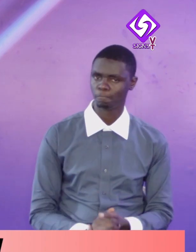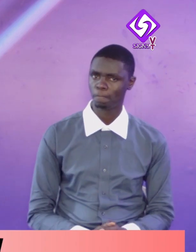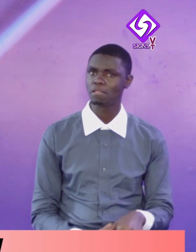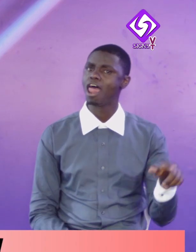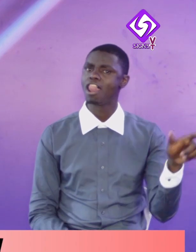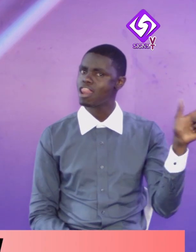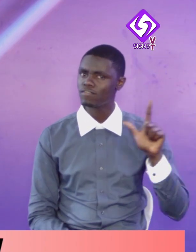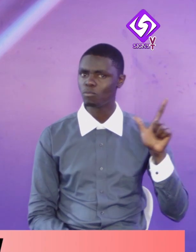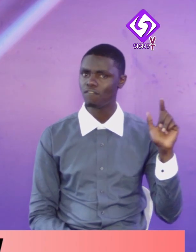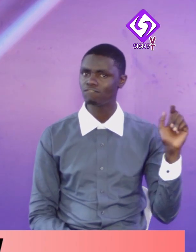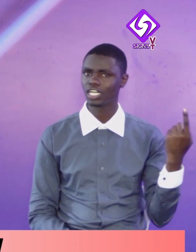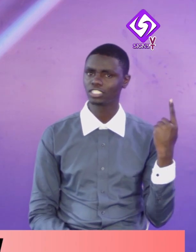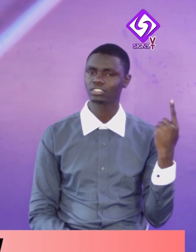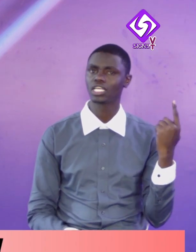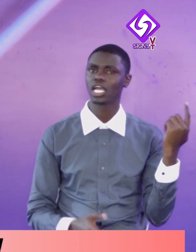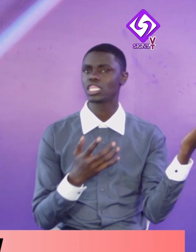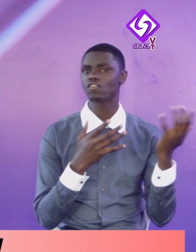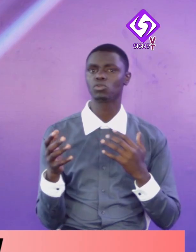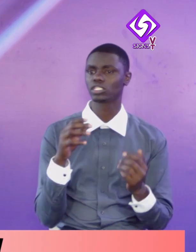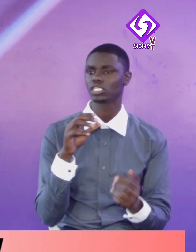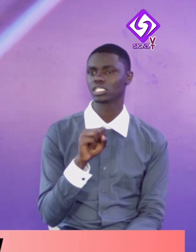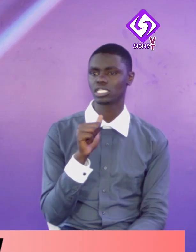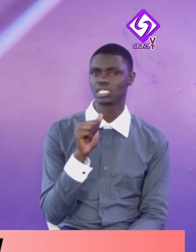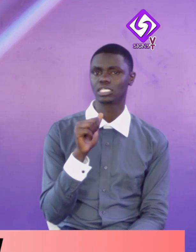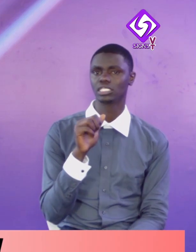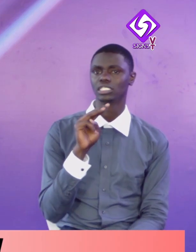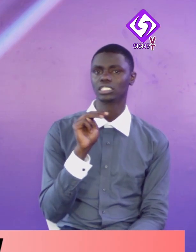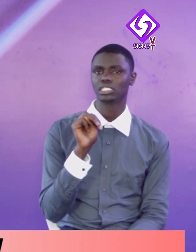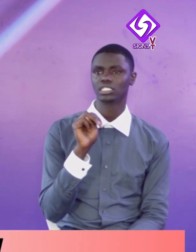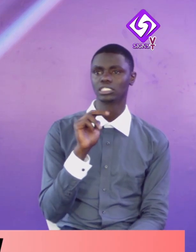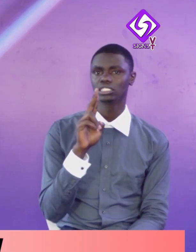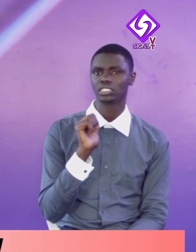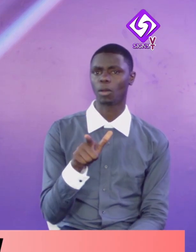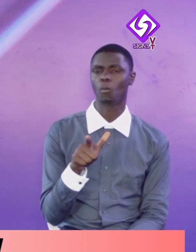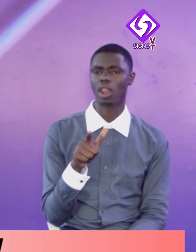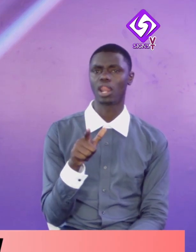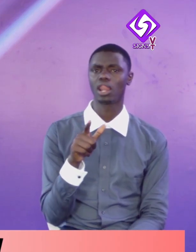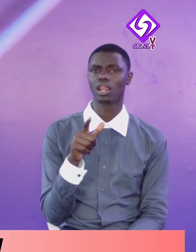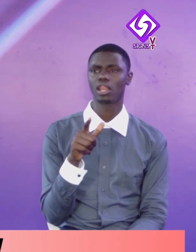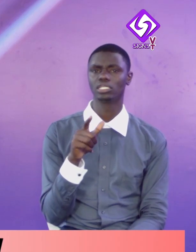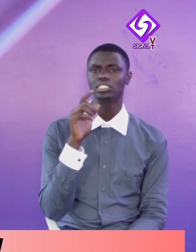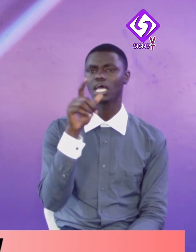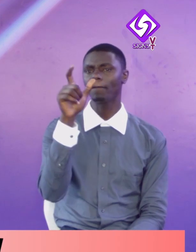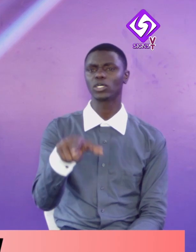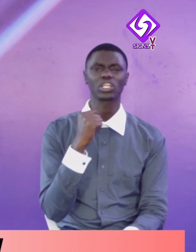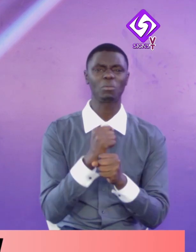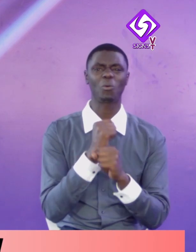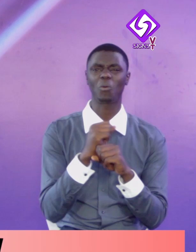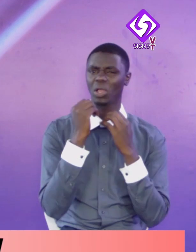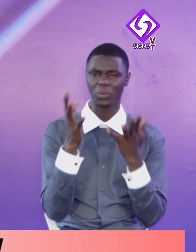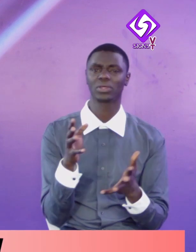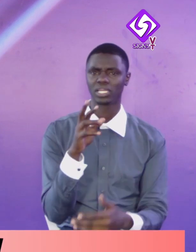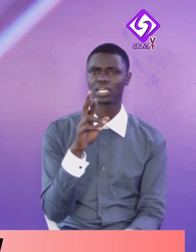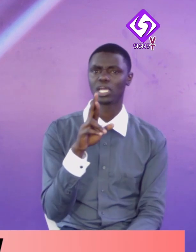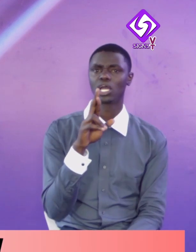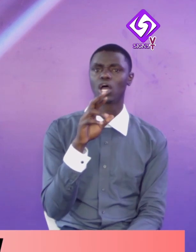Liverpool, first of all, they brought in someone who can't work in the name of Florian Wirtz. Florian Wirtz is a ghost worker. No. That game,